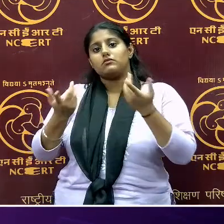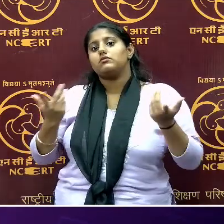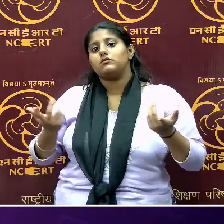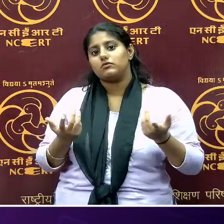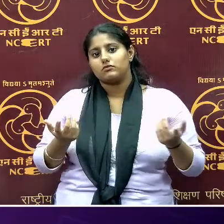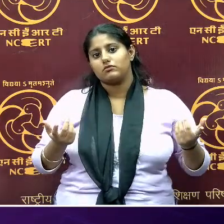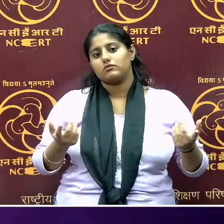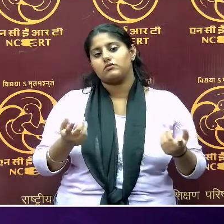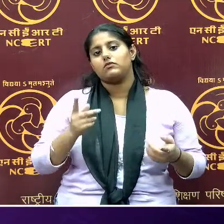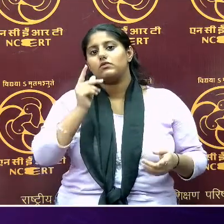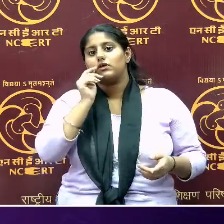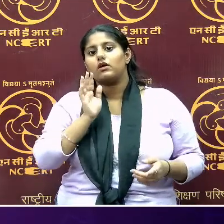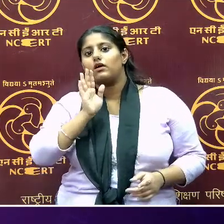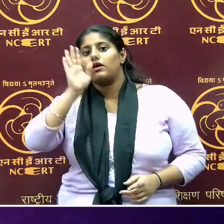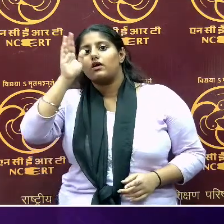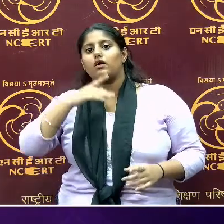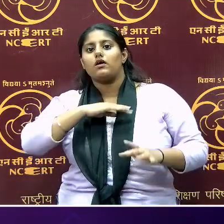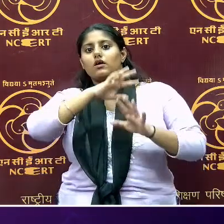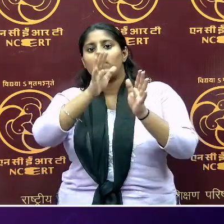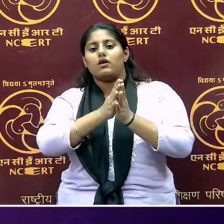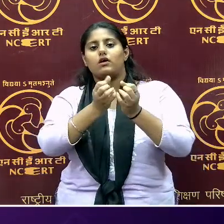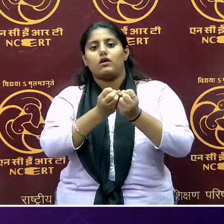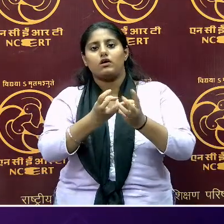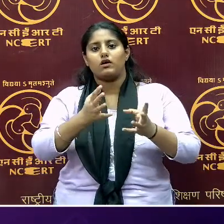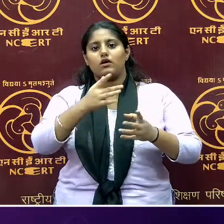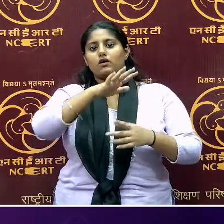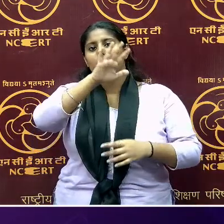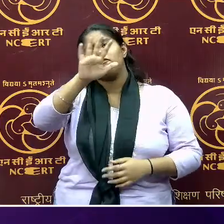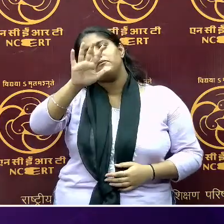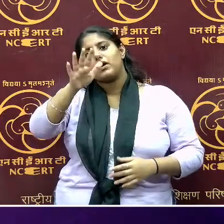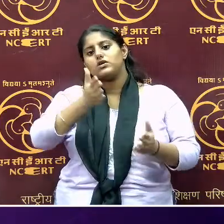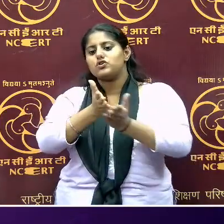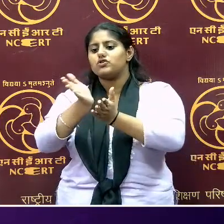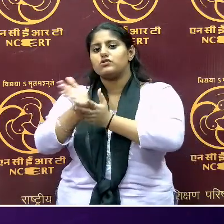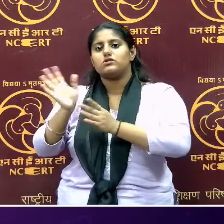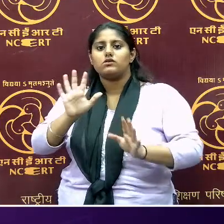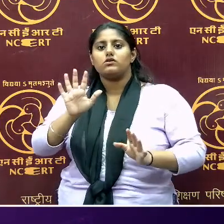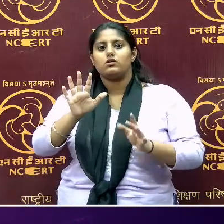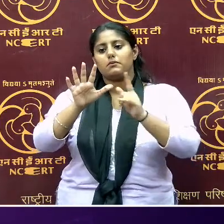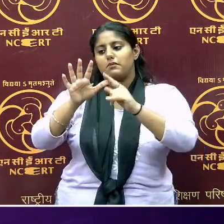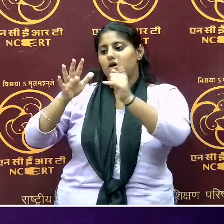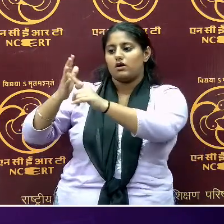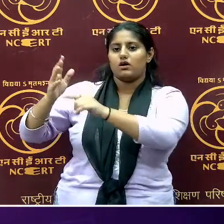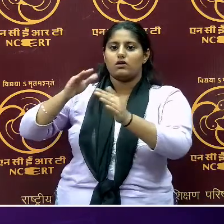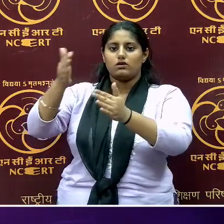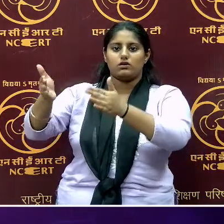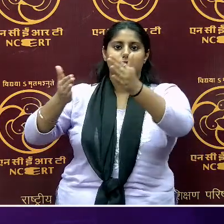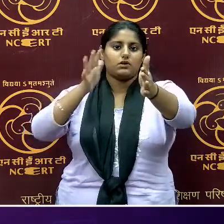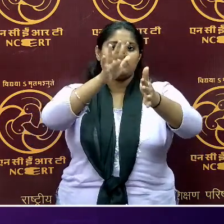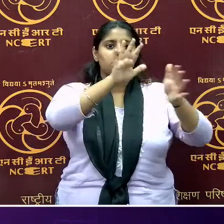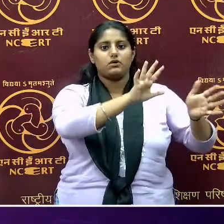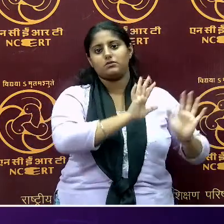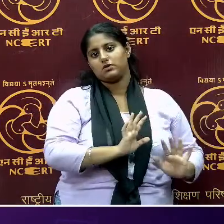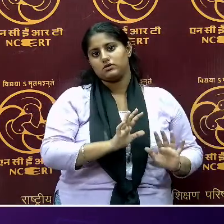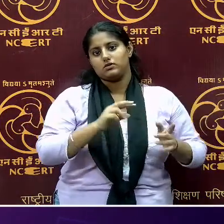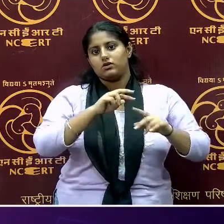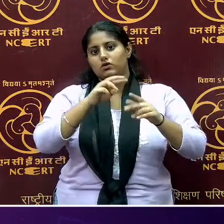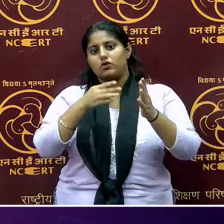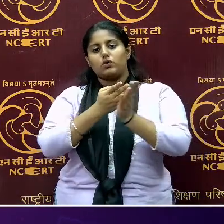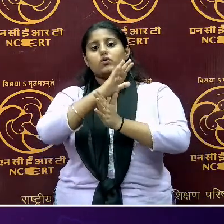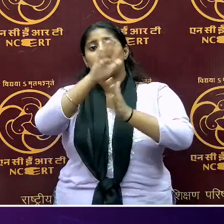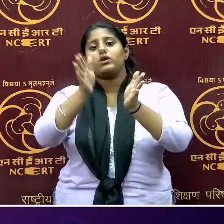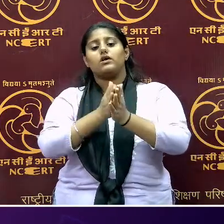here the king counted 5 horses along each side. We have 5 horses along each side and there are 4